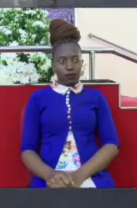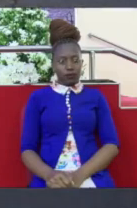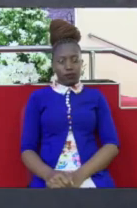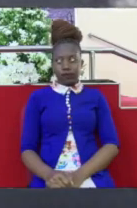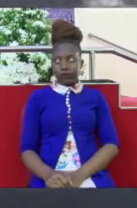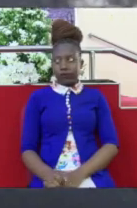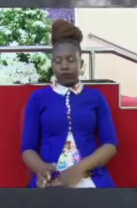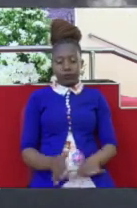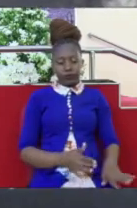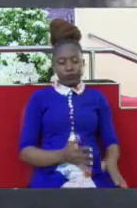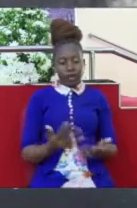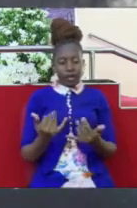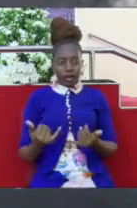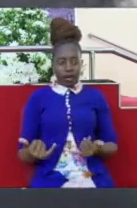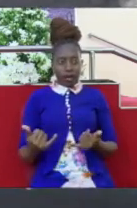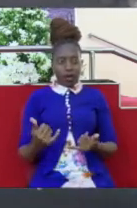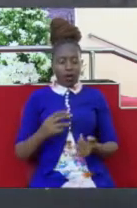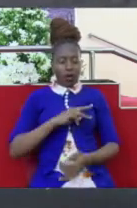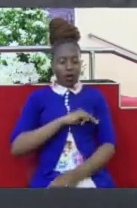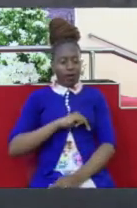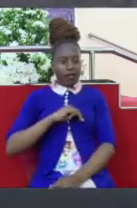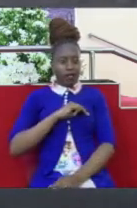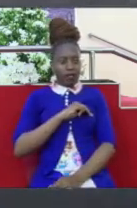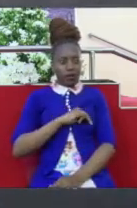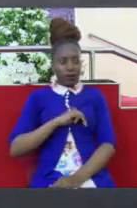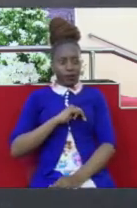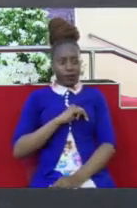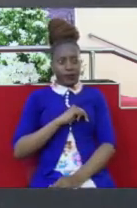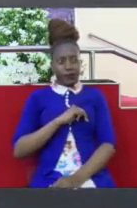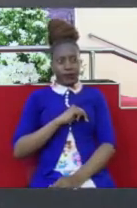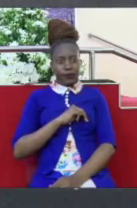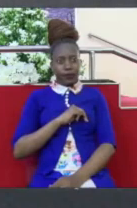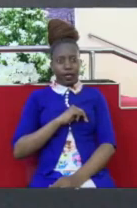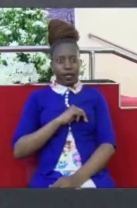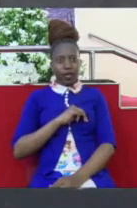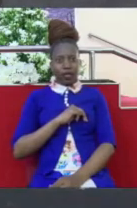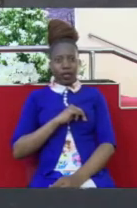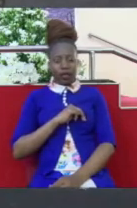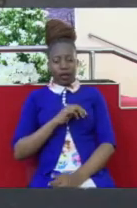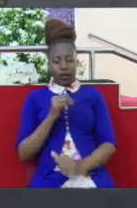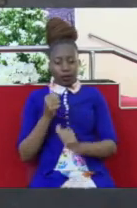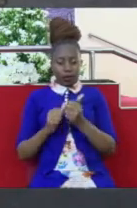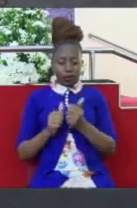empathy, kuingia katika viatu za mtu ama kuhurumia mtu, which is a spiritual response, ambacho ni hali ya kiroho,